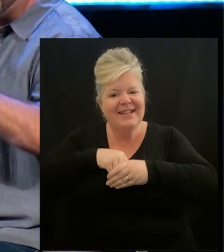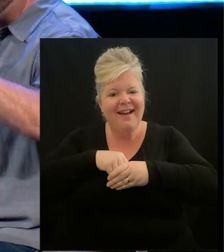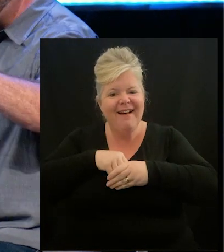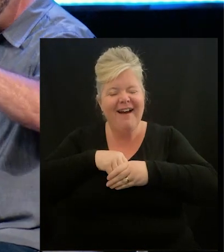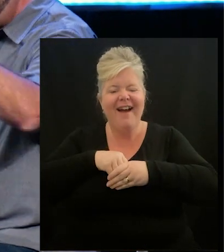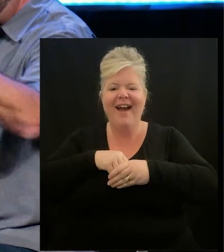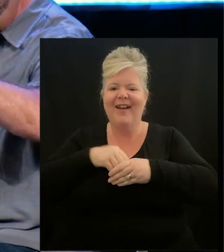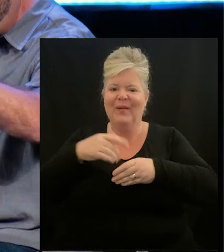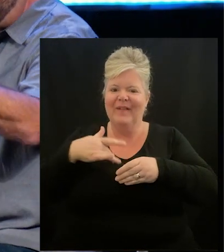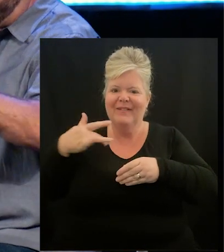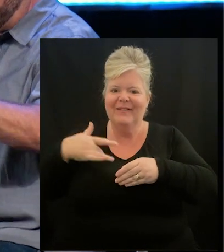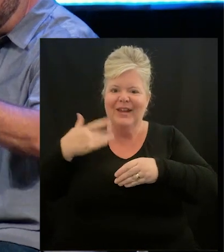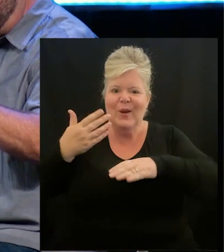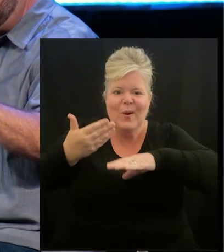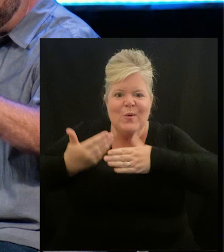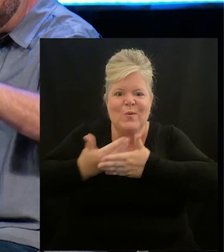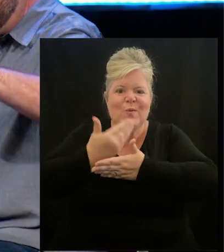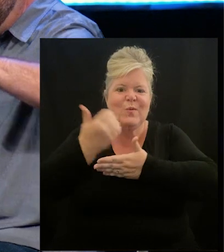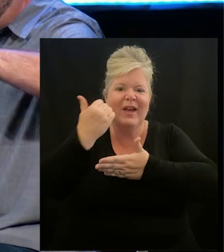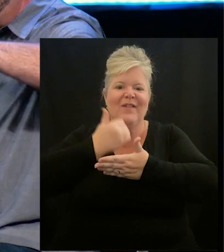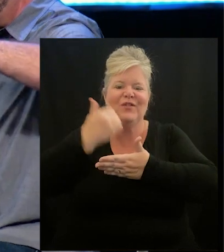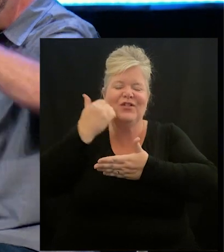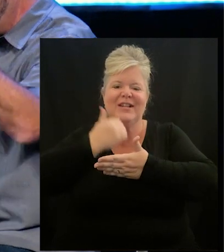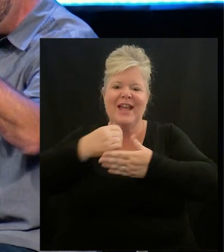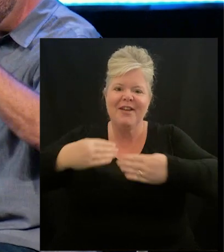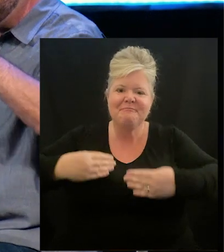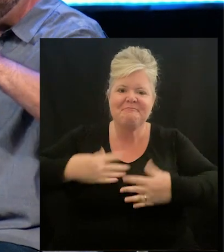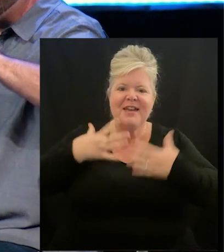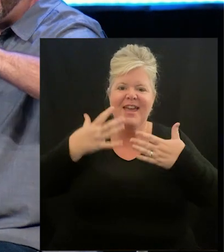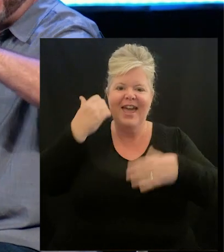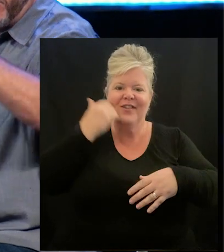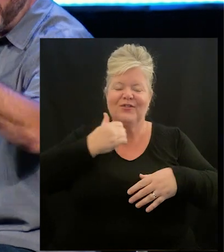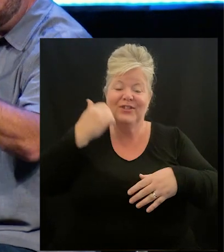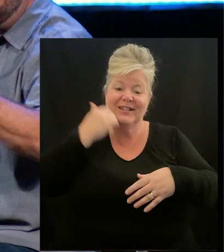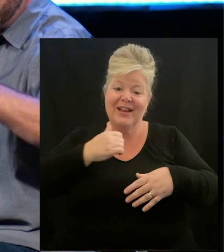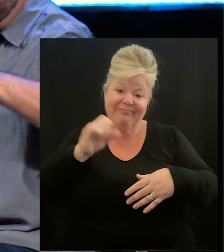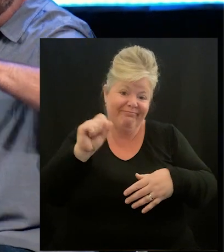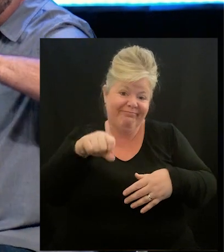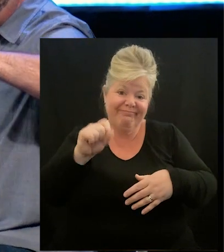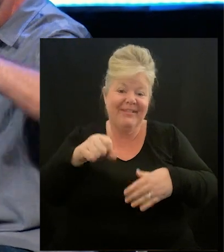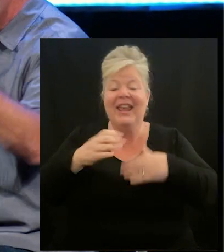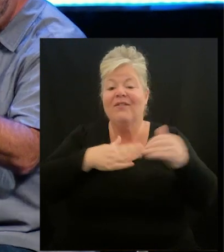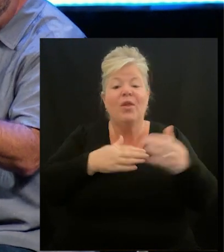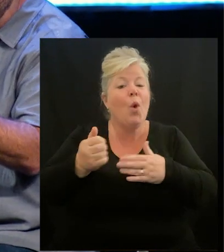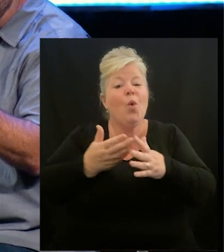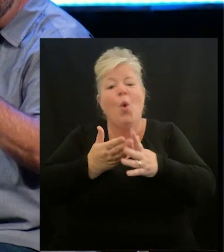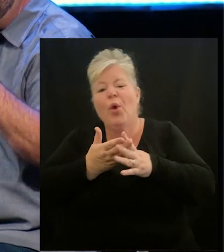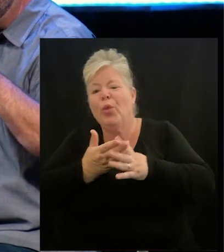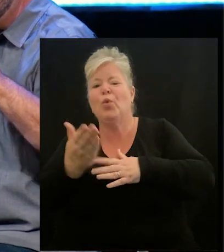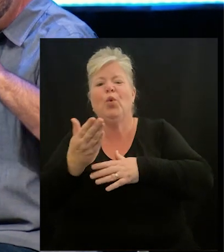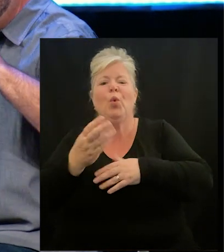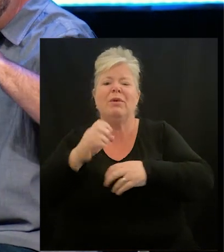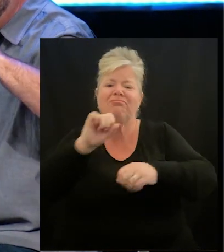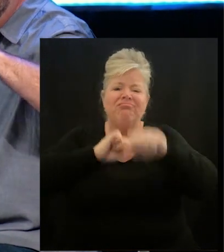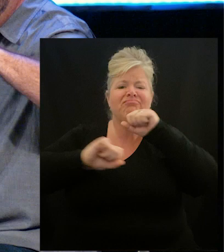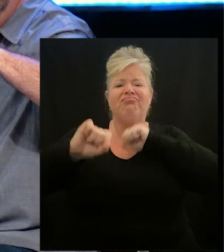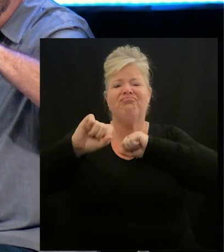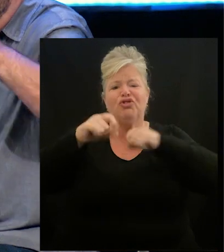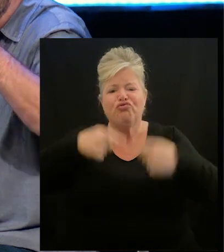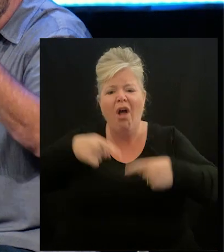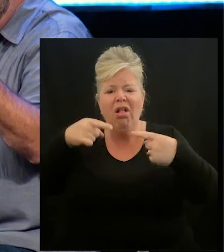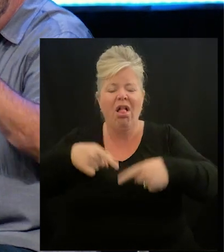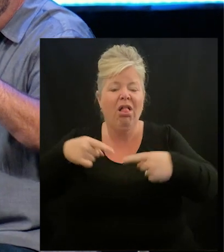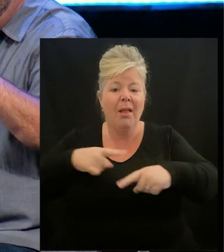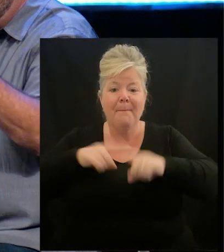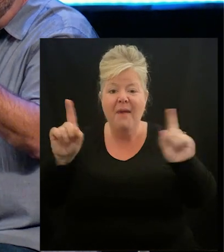for us. See, there's something at work here, Paul says, that when we're going through this stuff, we're going through these pressure-packed seasons, that